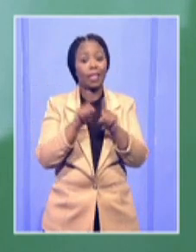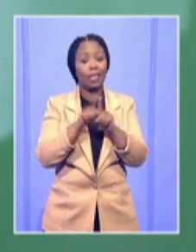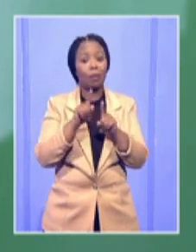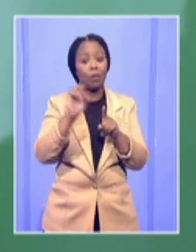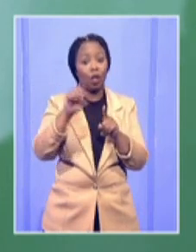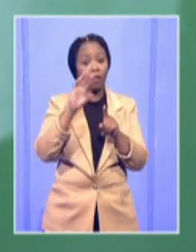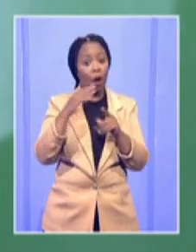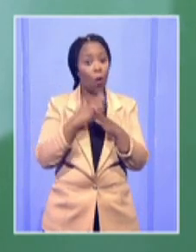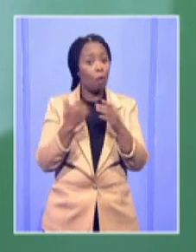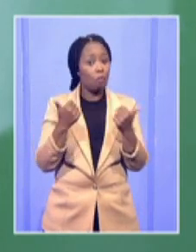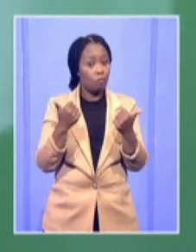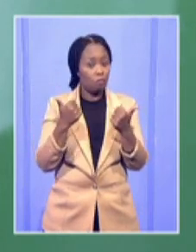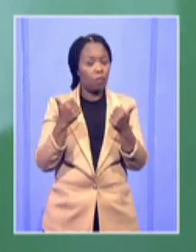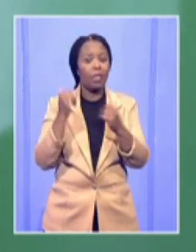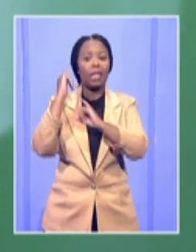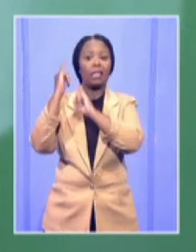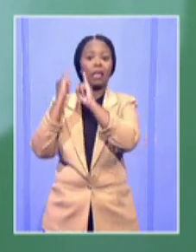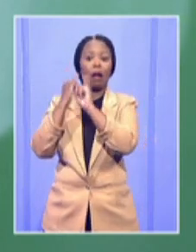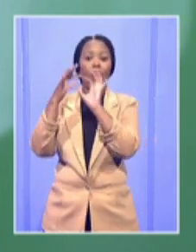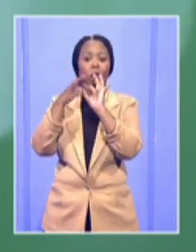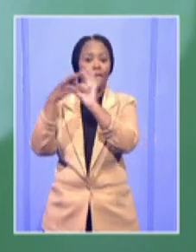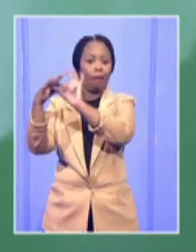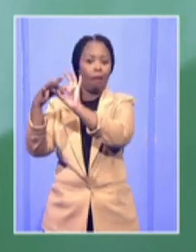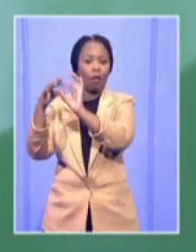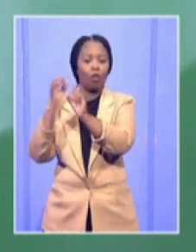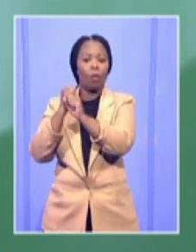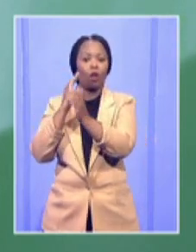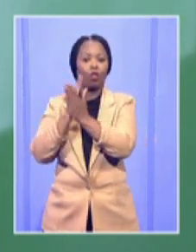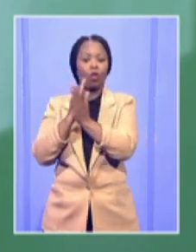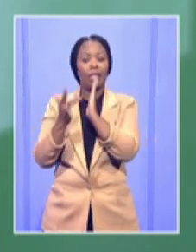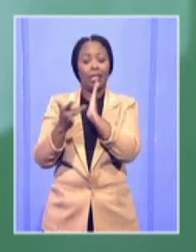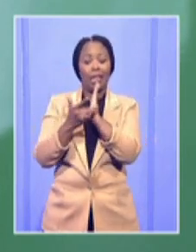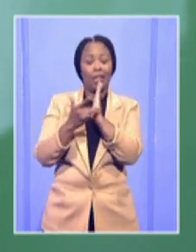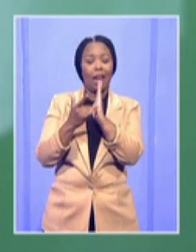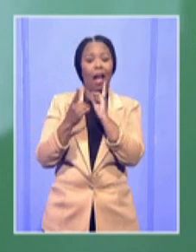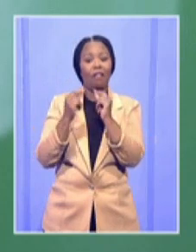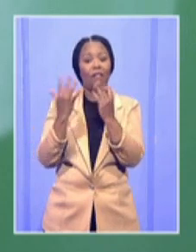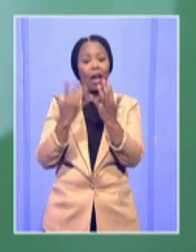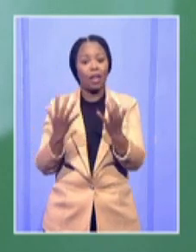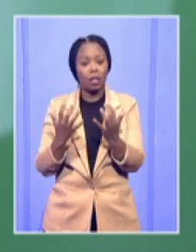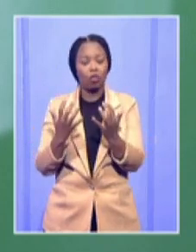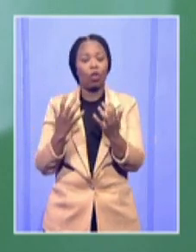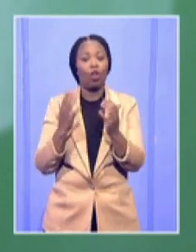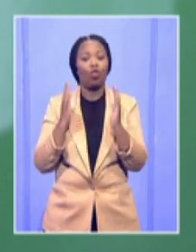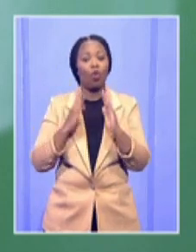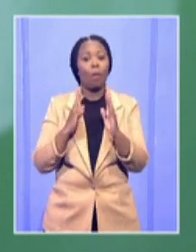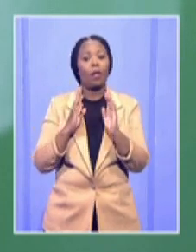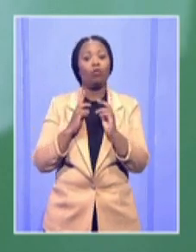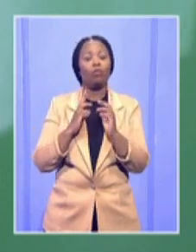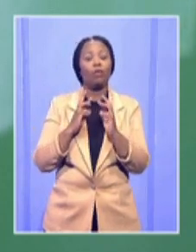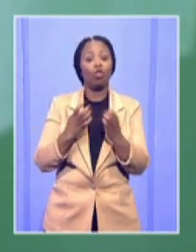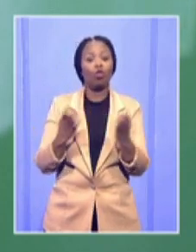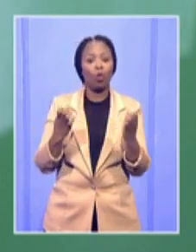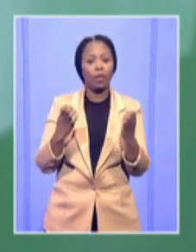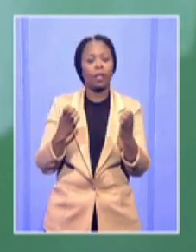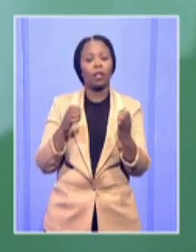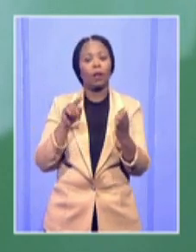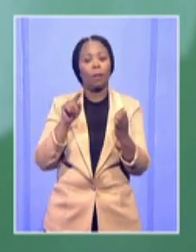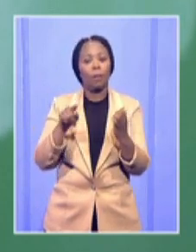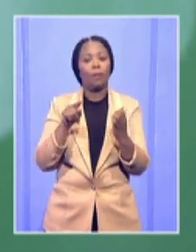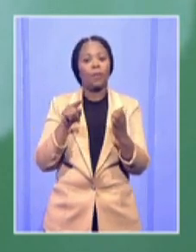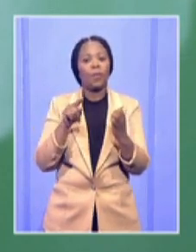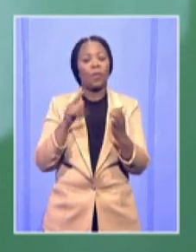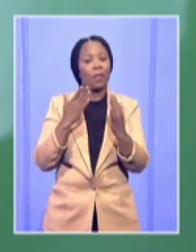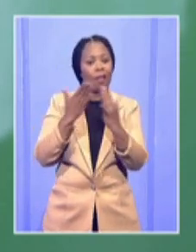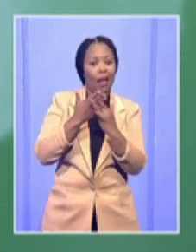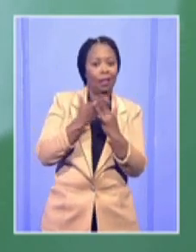its international relations to access technical, financial, and human resource support from the international community and serving